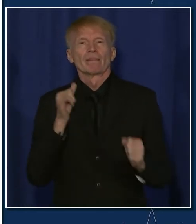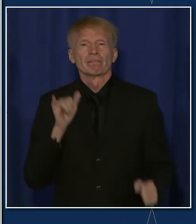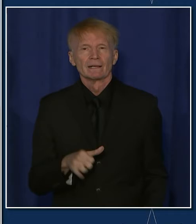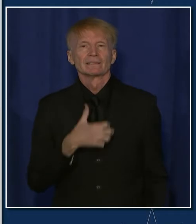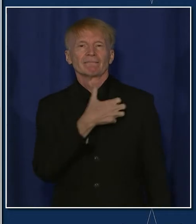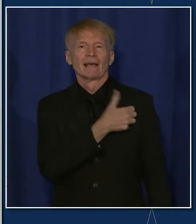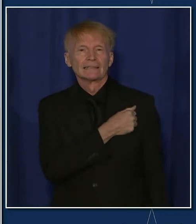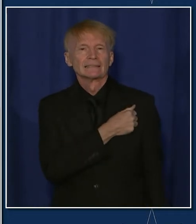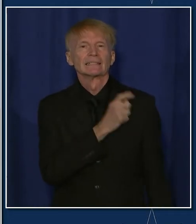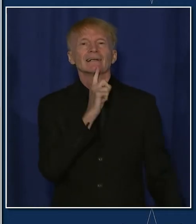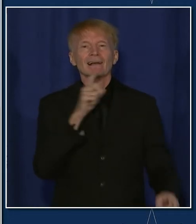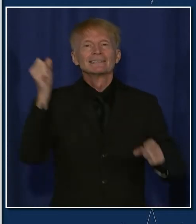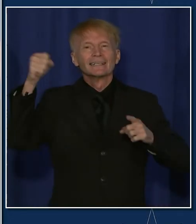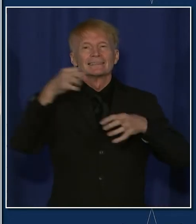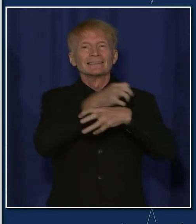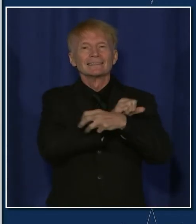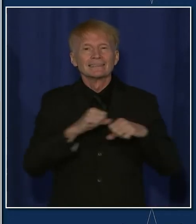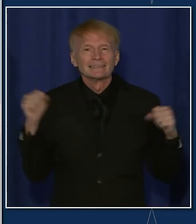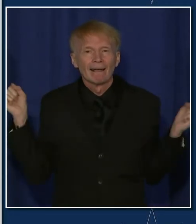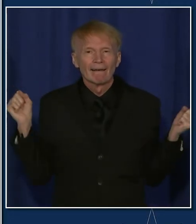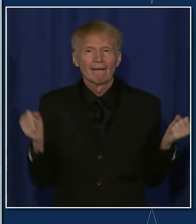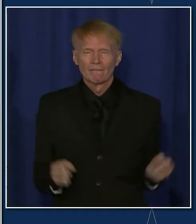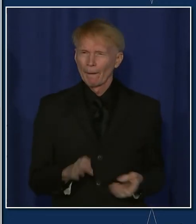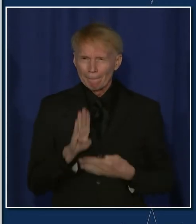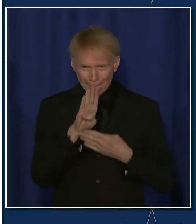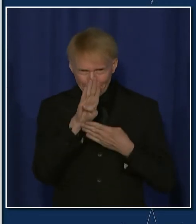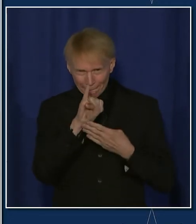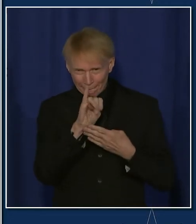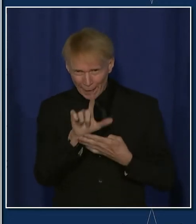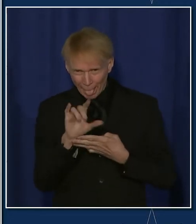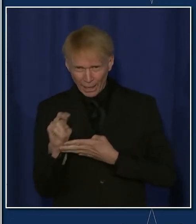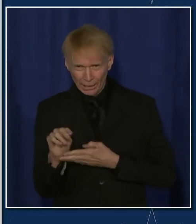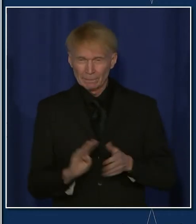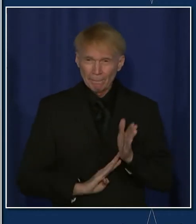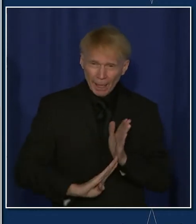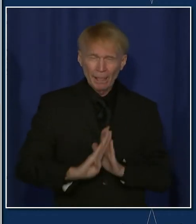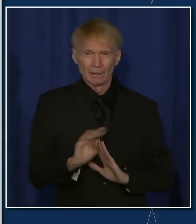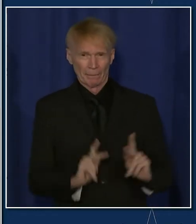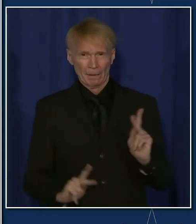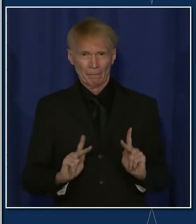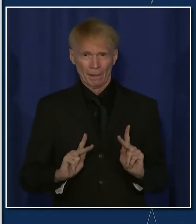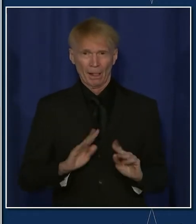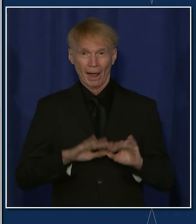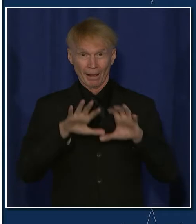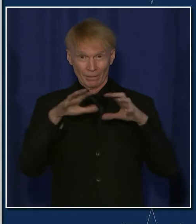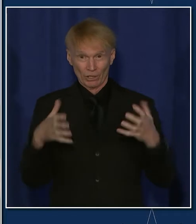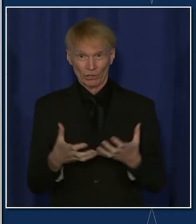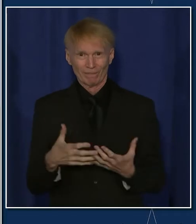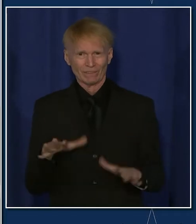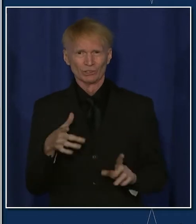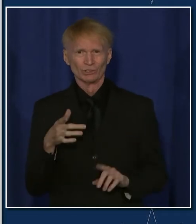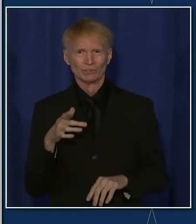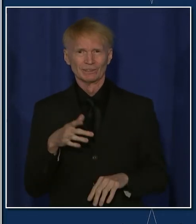They are safe. Billions of people on this planet have received at least one dose of a very